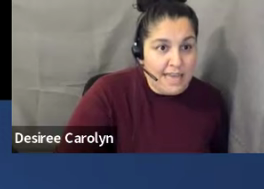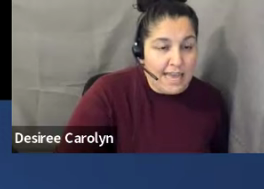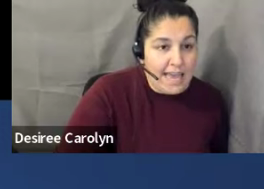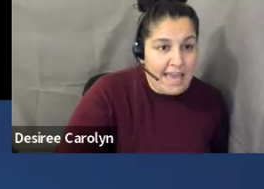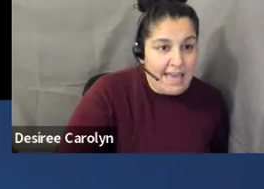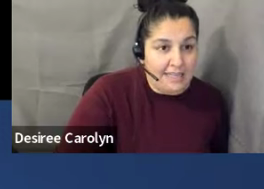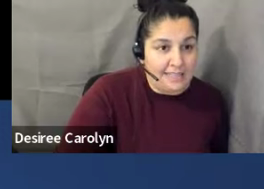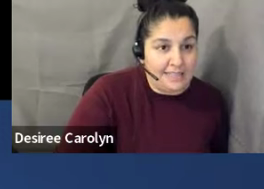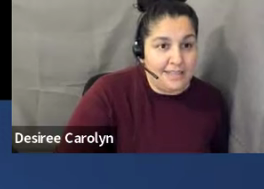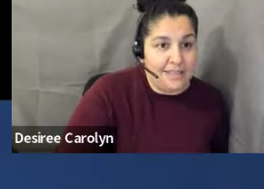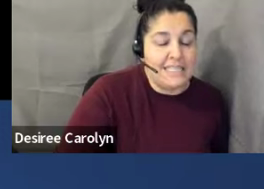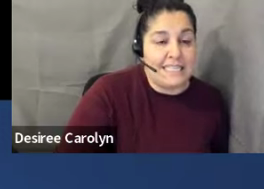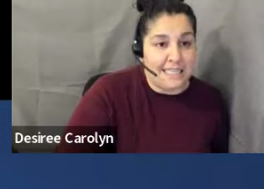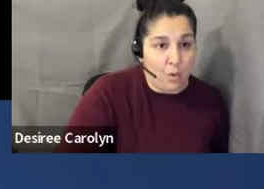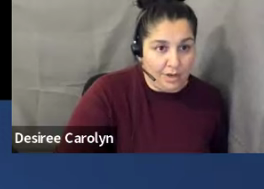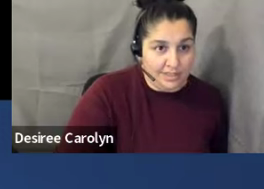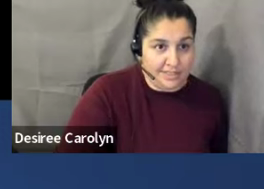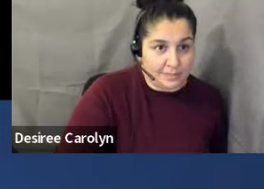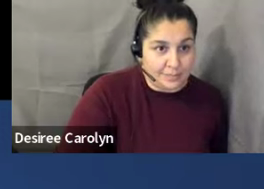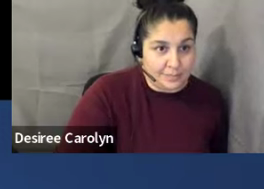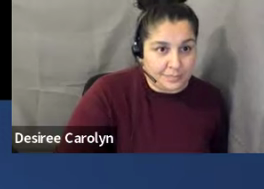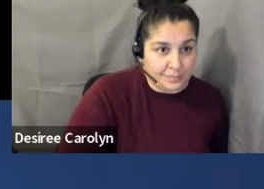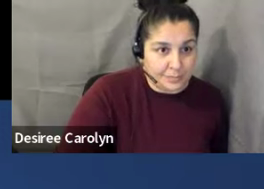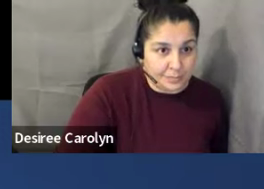council, and the DC courts.